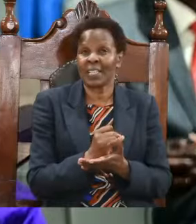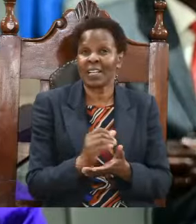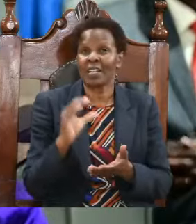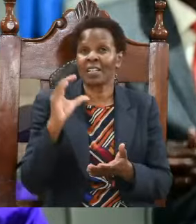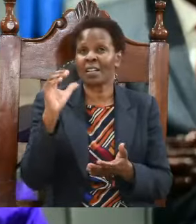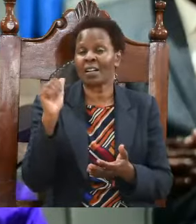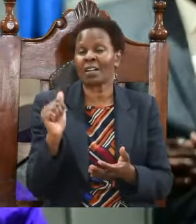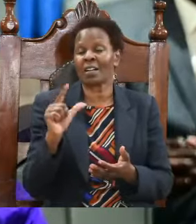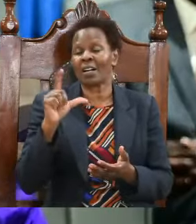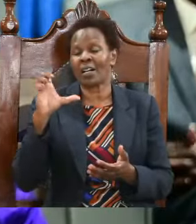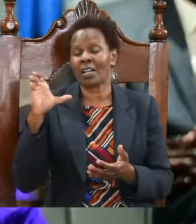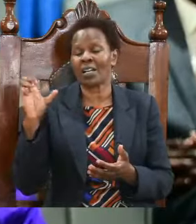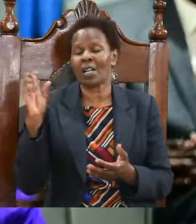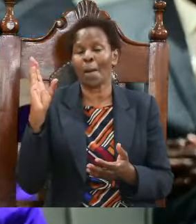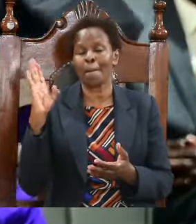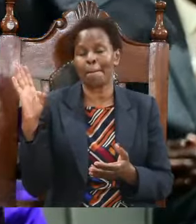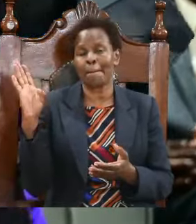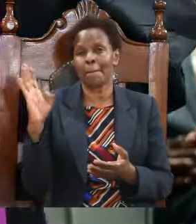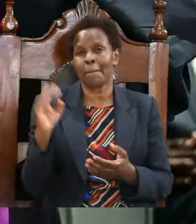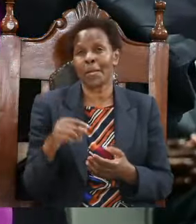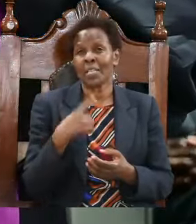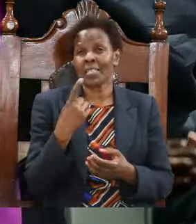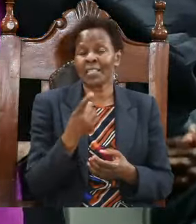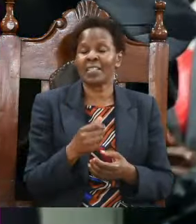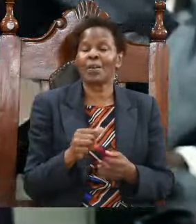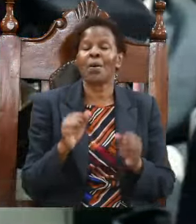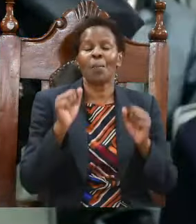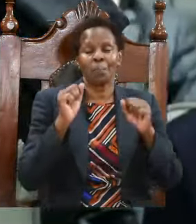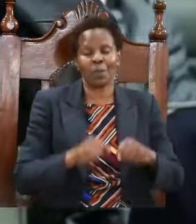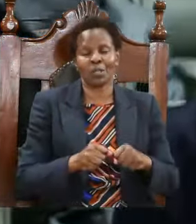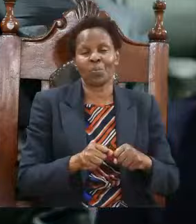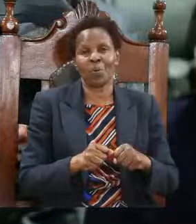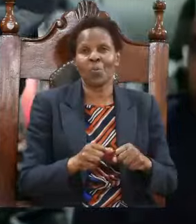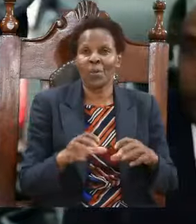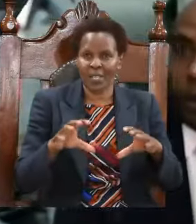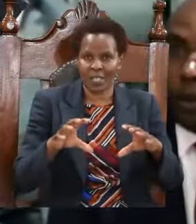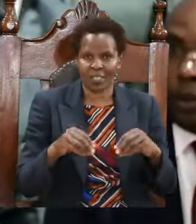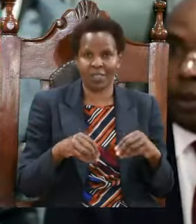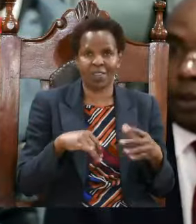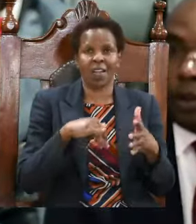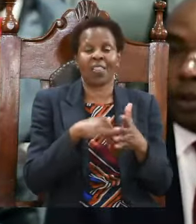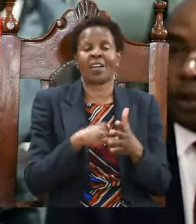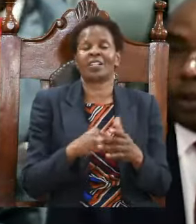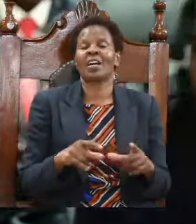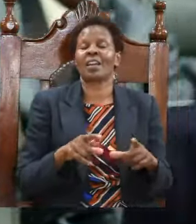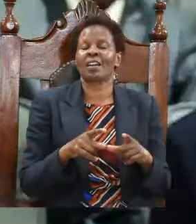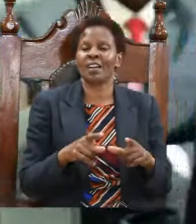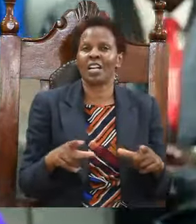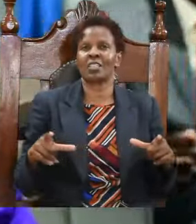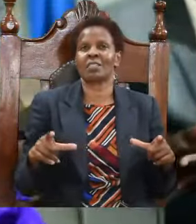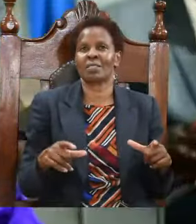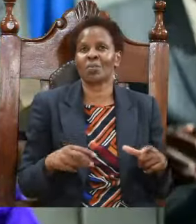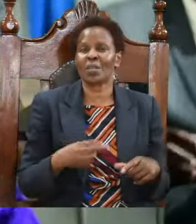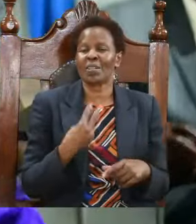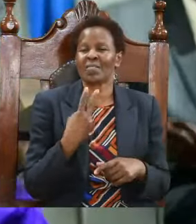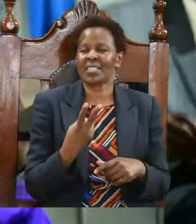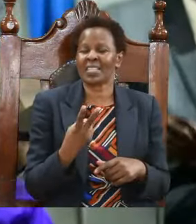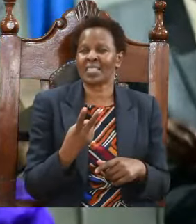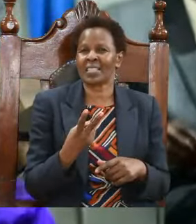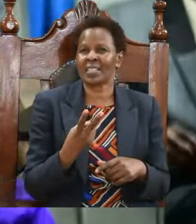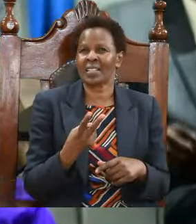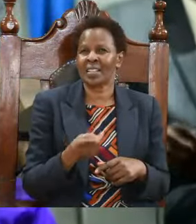Joshua and? They said, we can conquer. We can get them. They said,